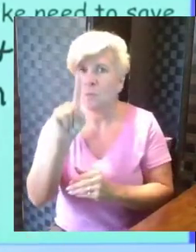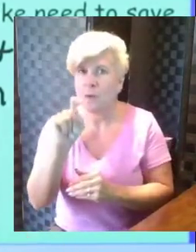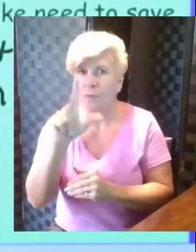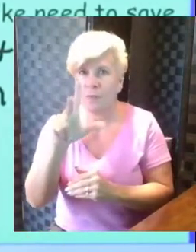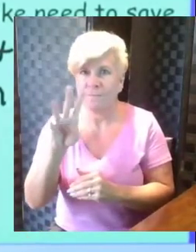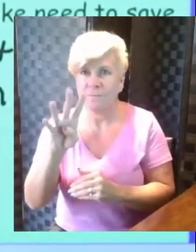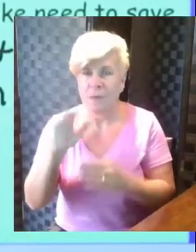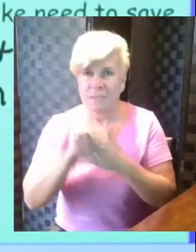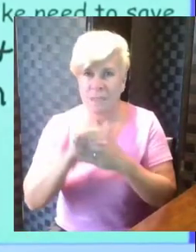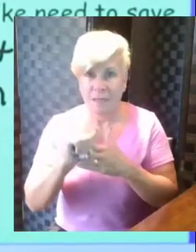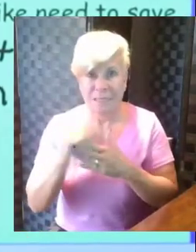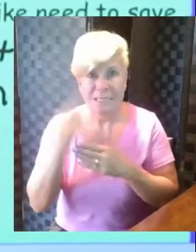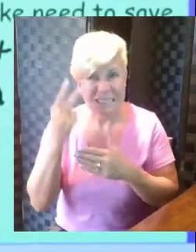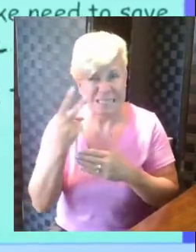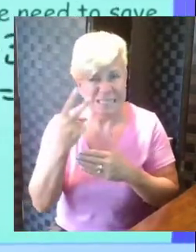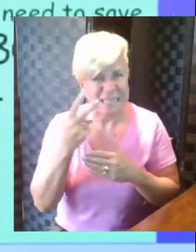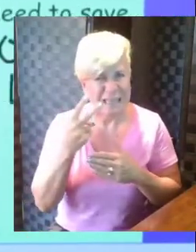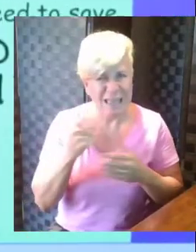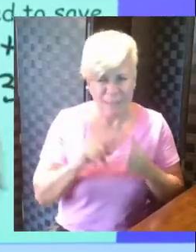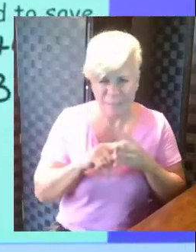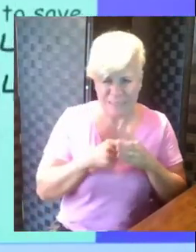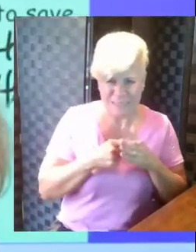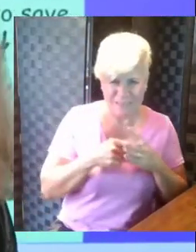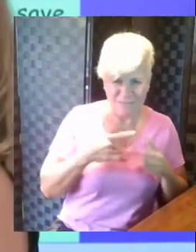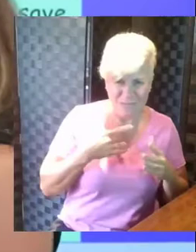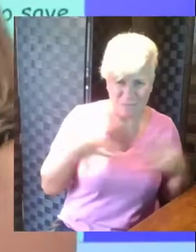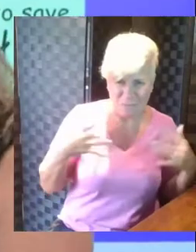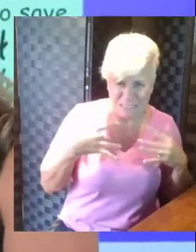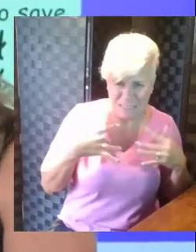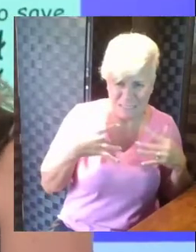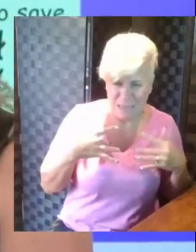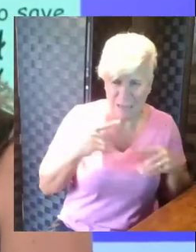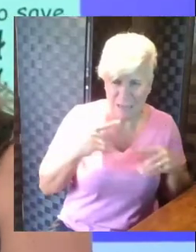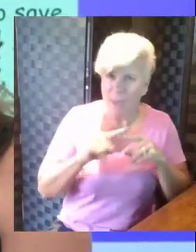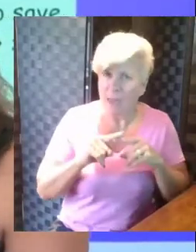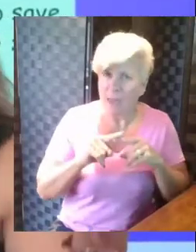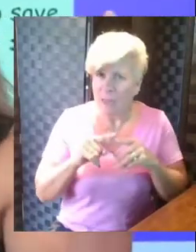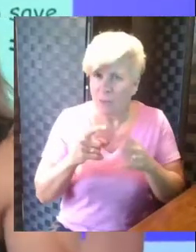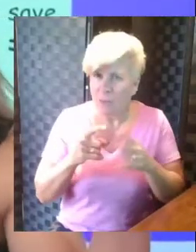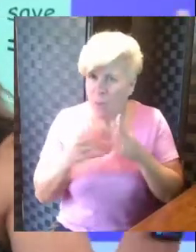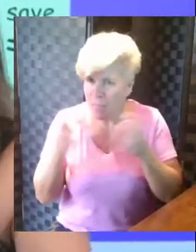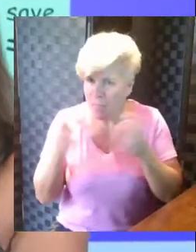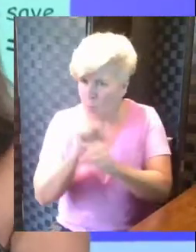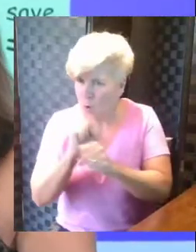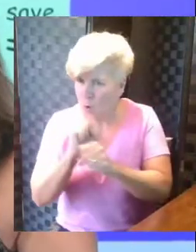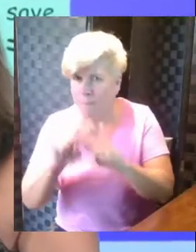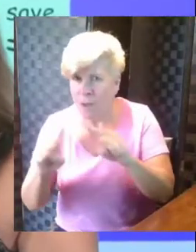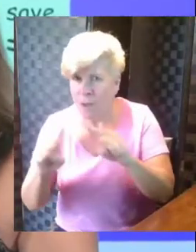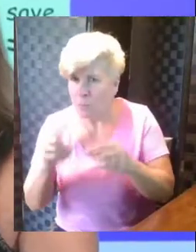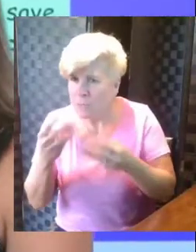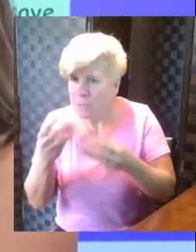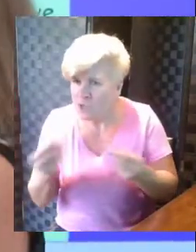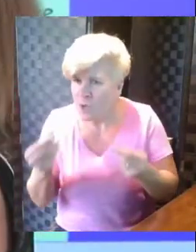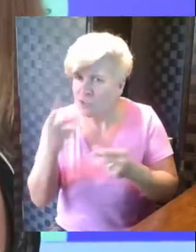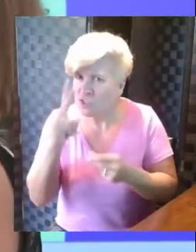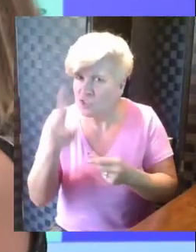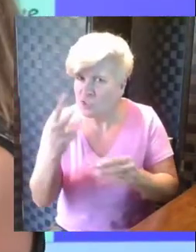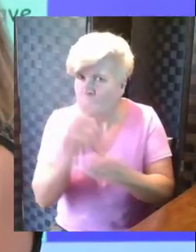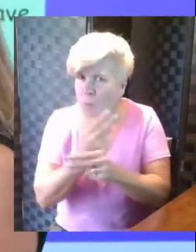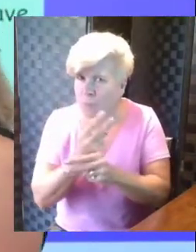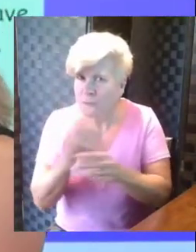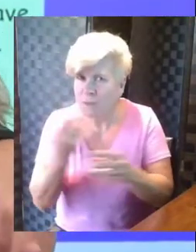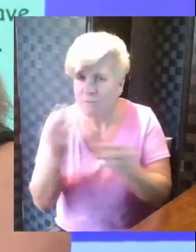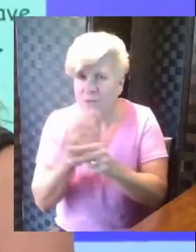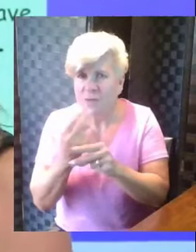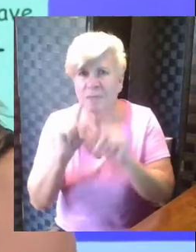$134. So see, that seemed like a really scary problem. It was really big. It took the whole page. I had to solve 2 problems to figure this